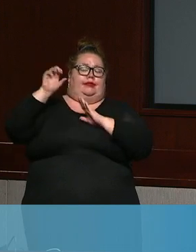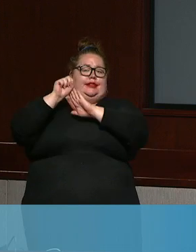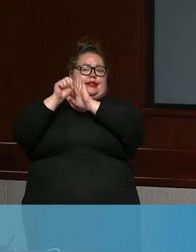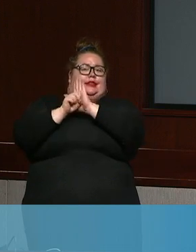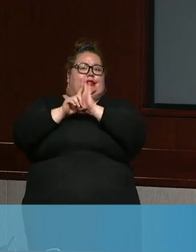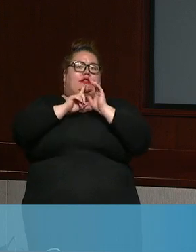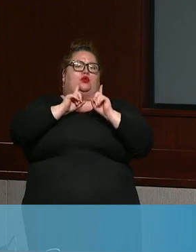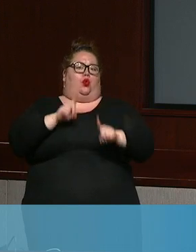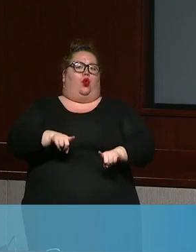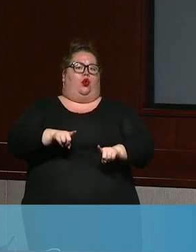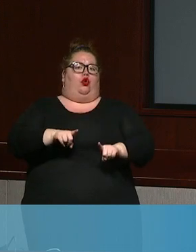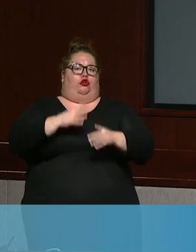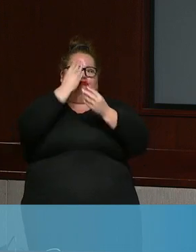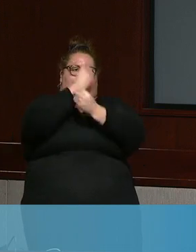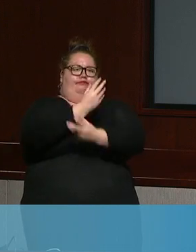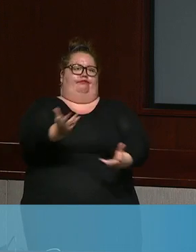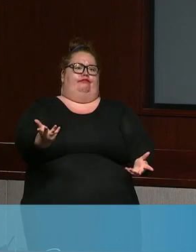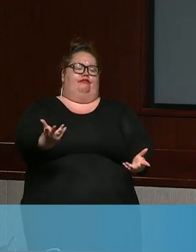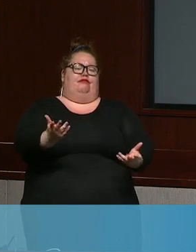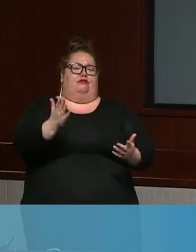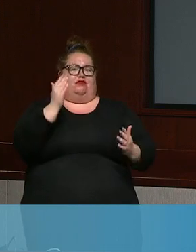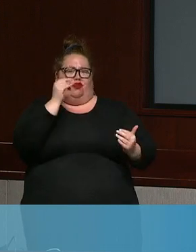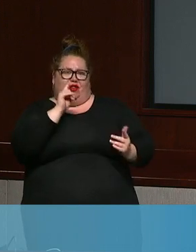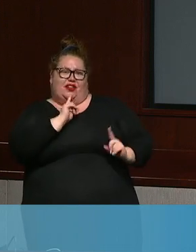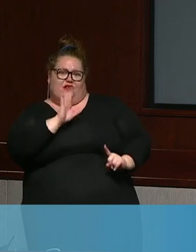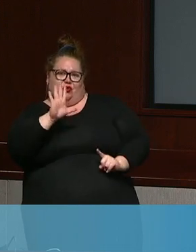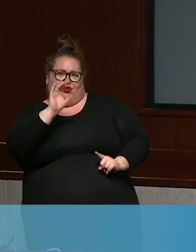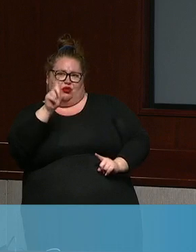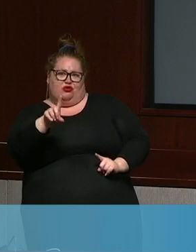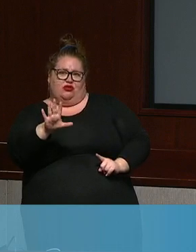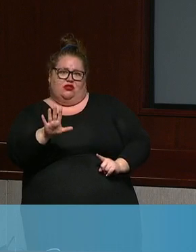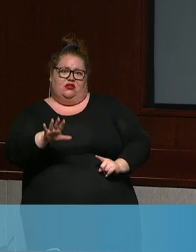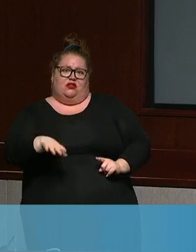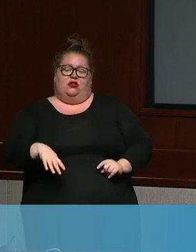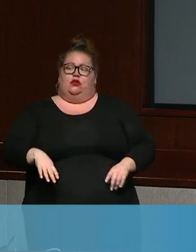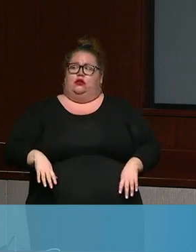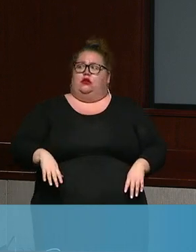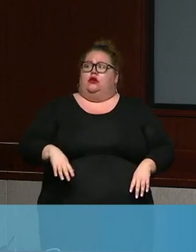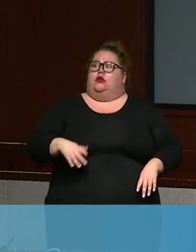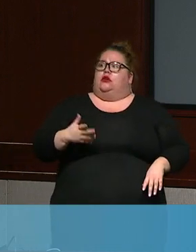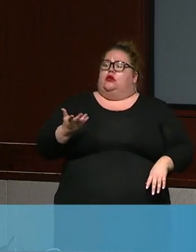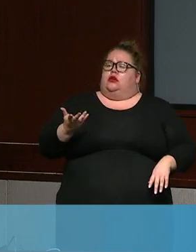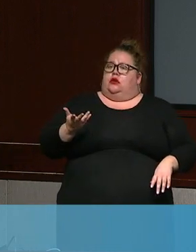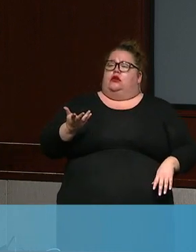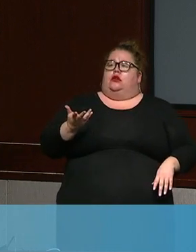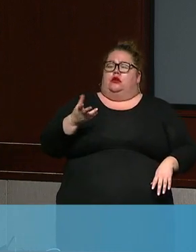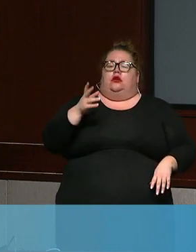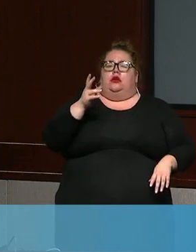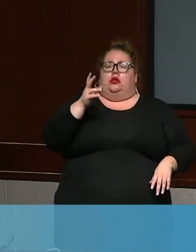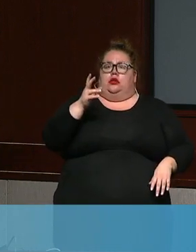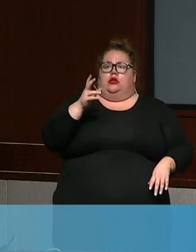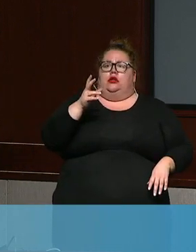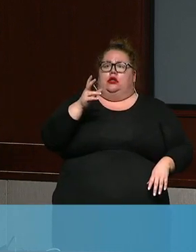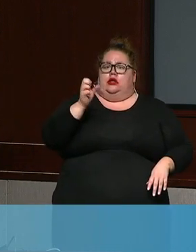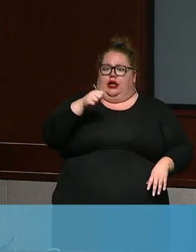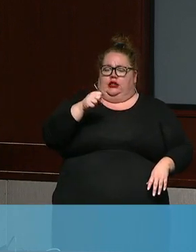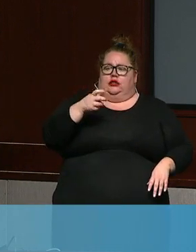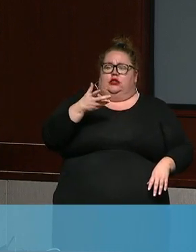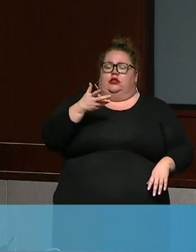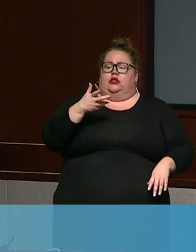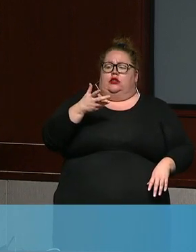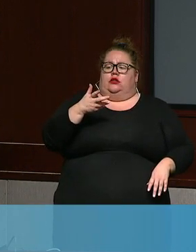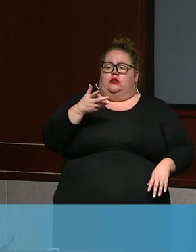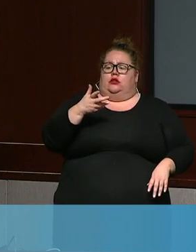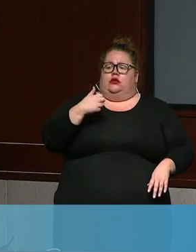And I hope that answers your question, Bob. Does it? Well, yes, but I would just add,